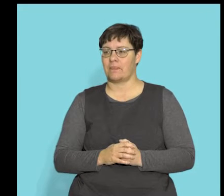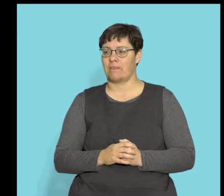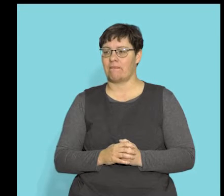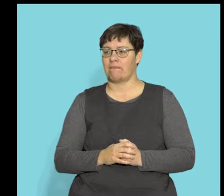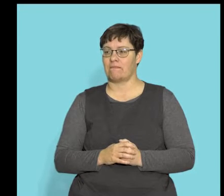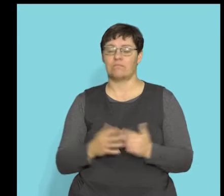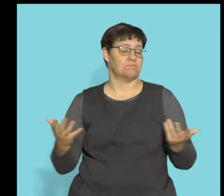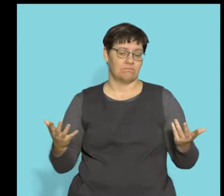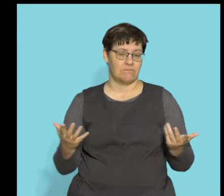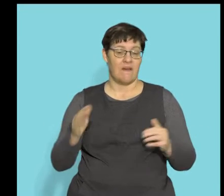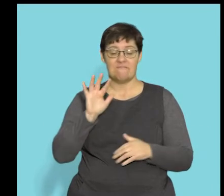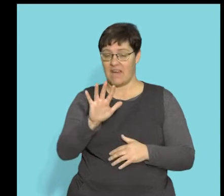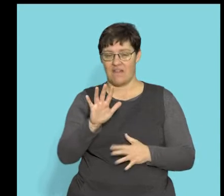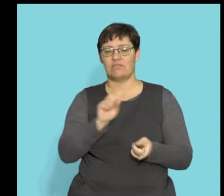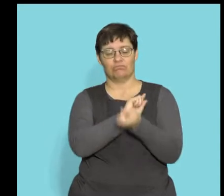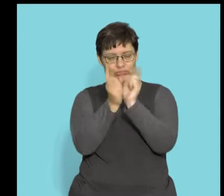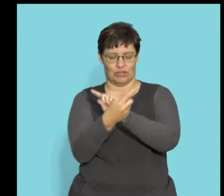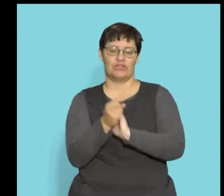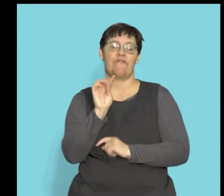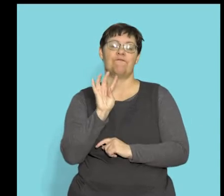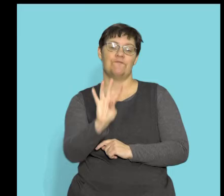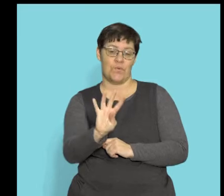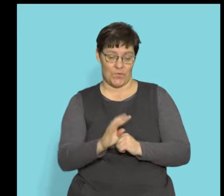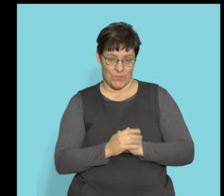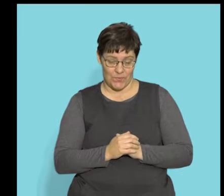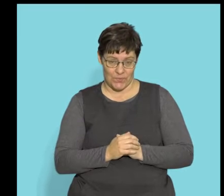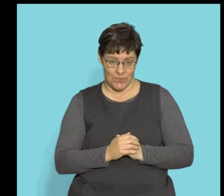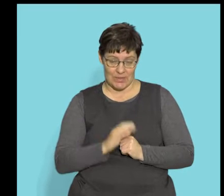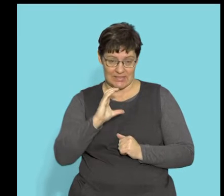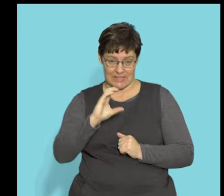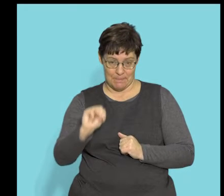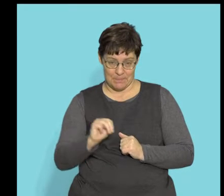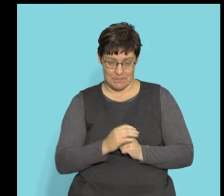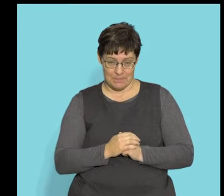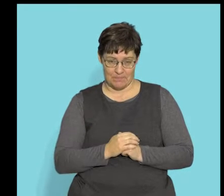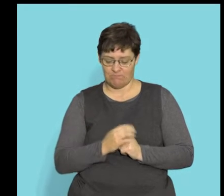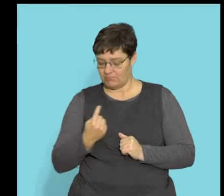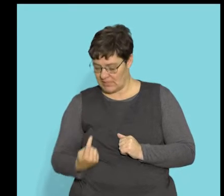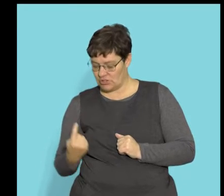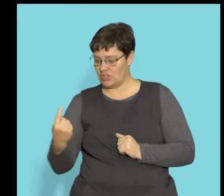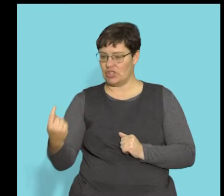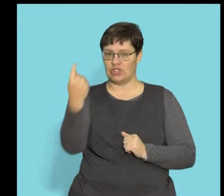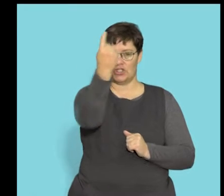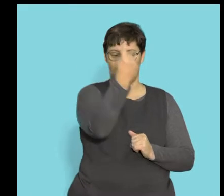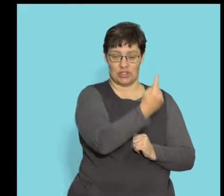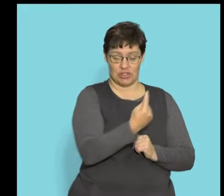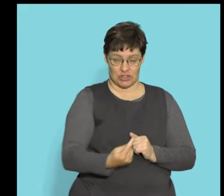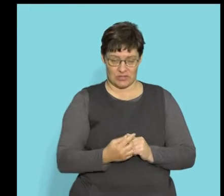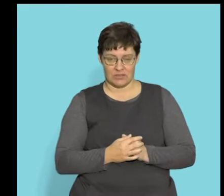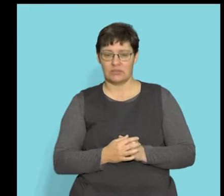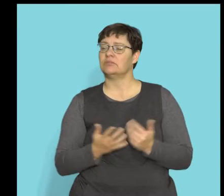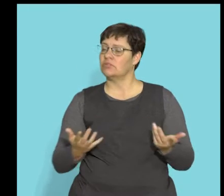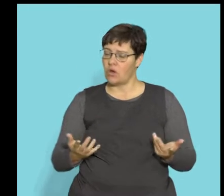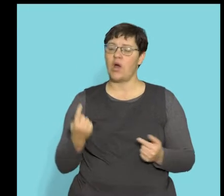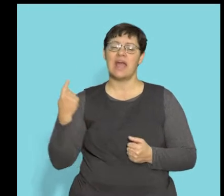So it's no longer 5 centimeters. We now have 4 centimeters for each side.